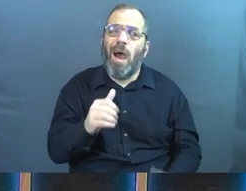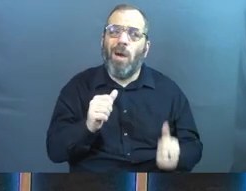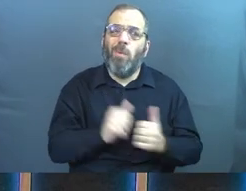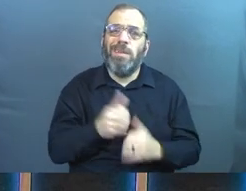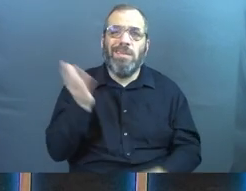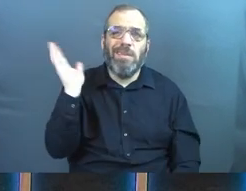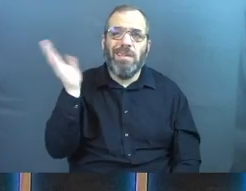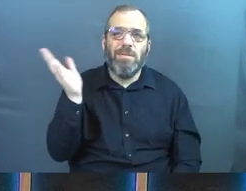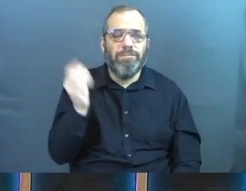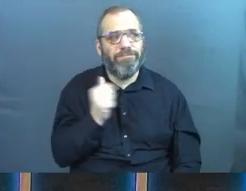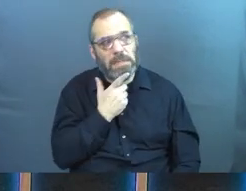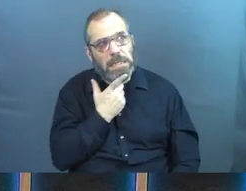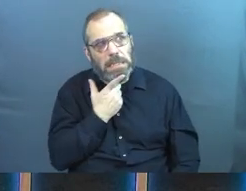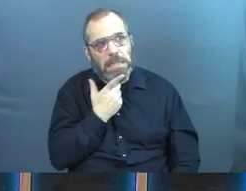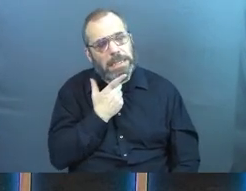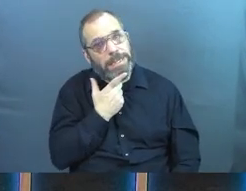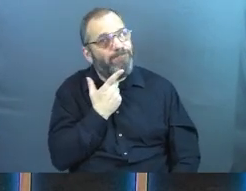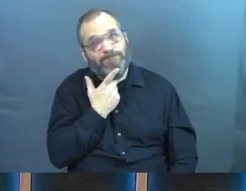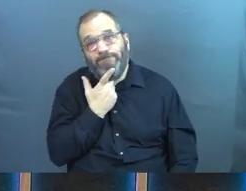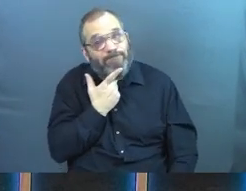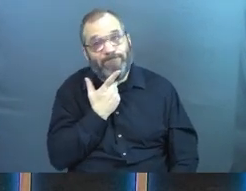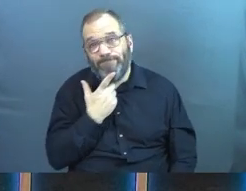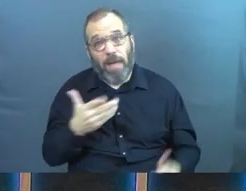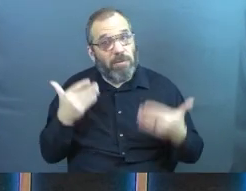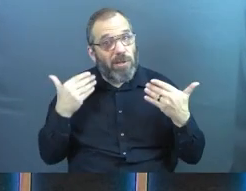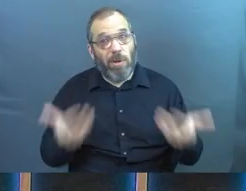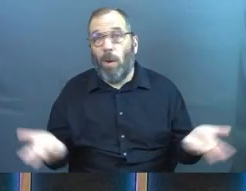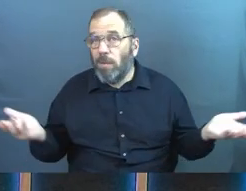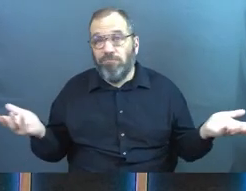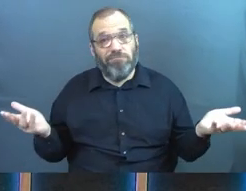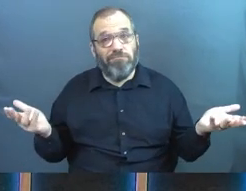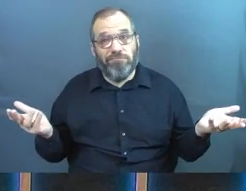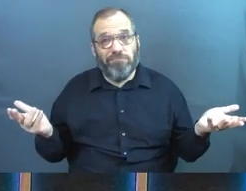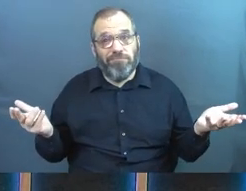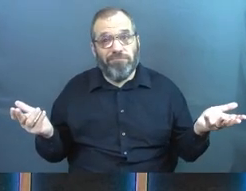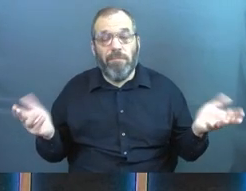talk today, unfortunately, I'm just going to have to move right past that.